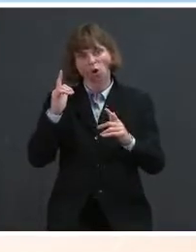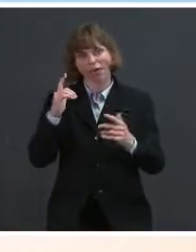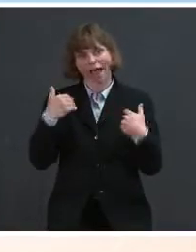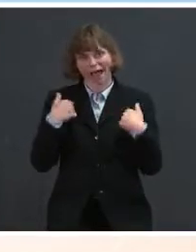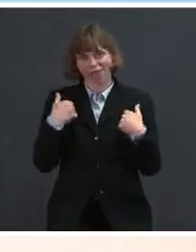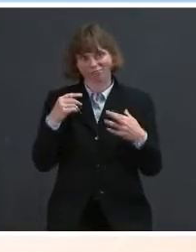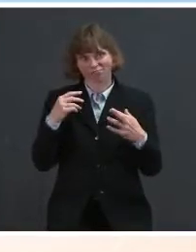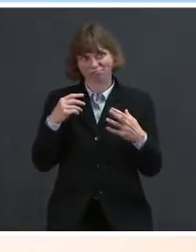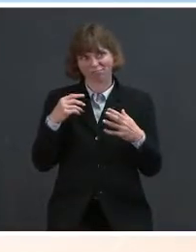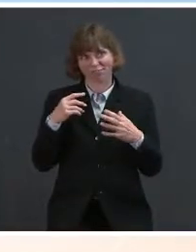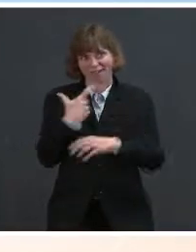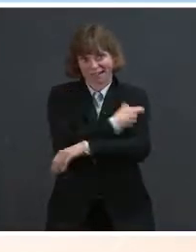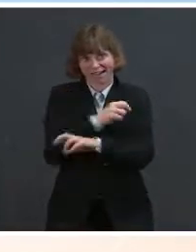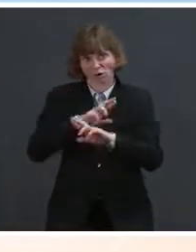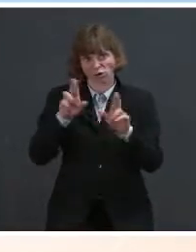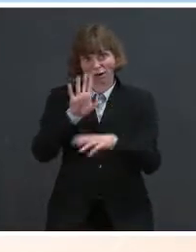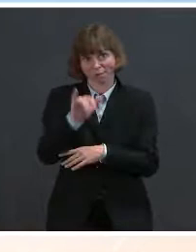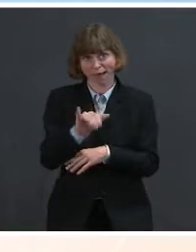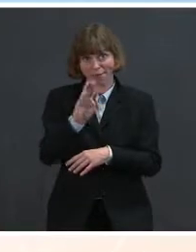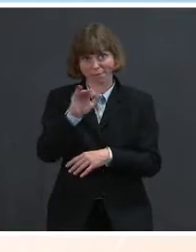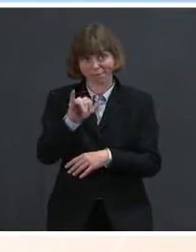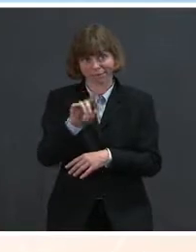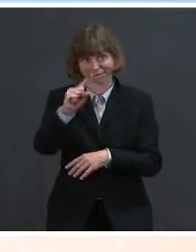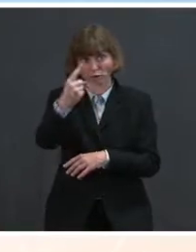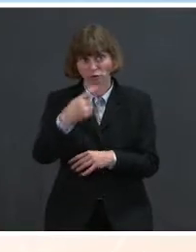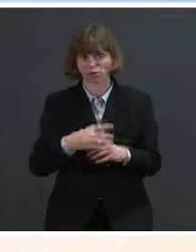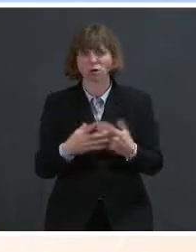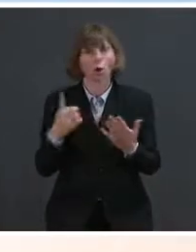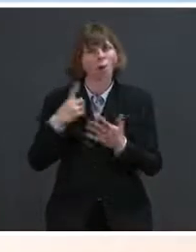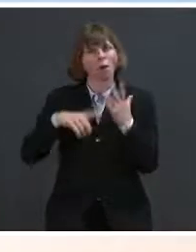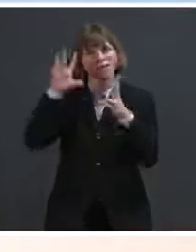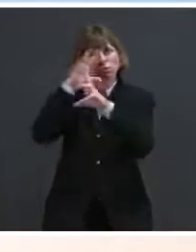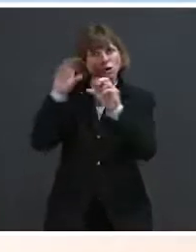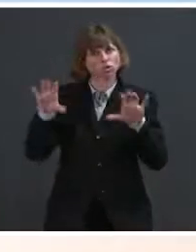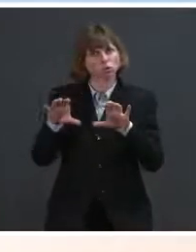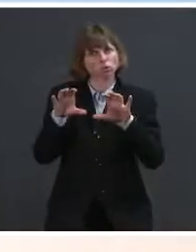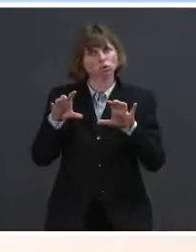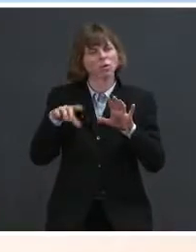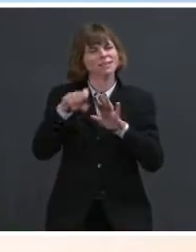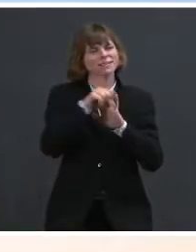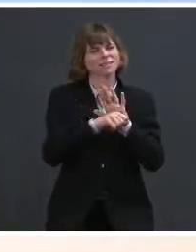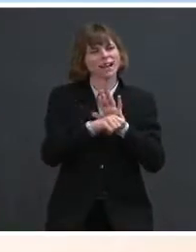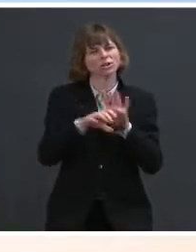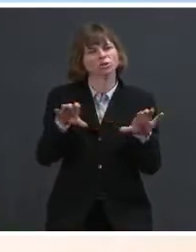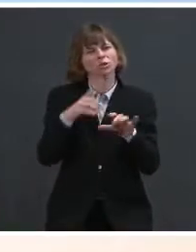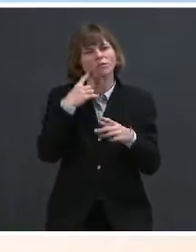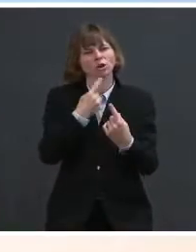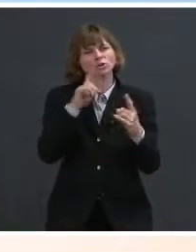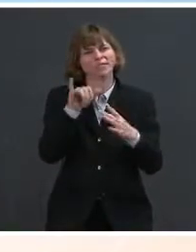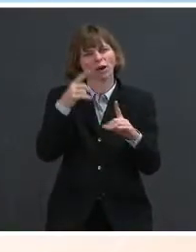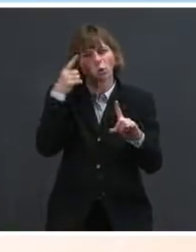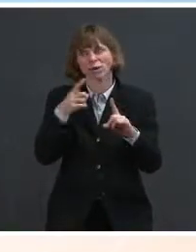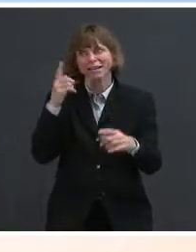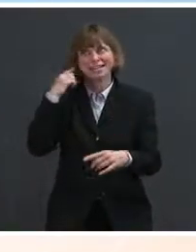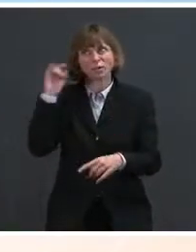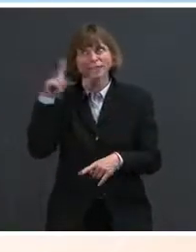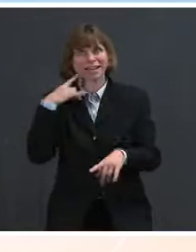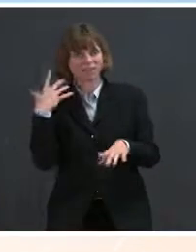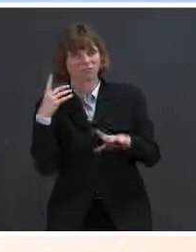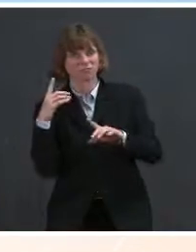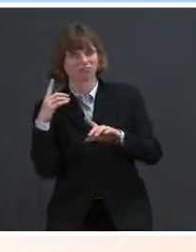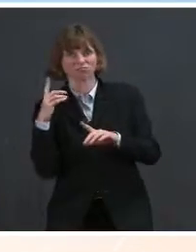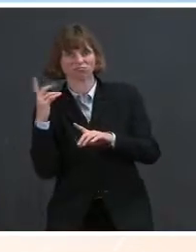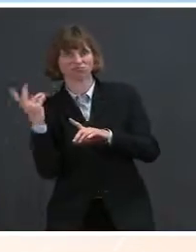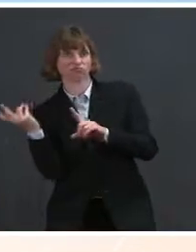do to achieve that goal? Because it sounded a little bit like he was putting the onus on states, but states are asking for more